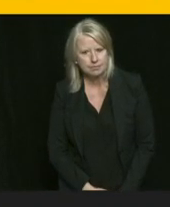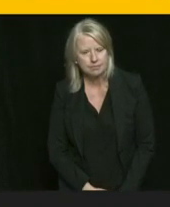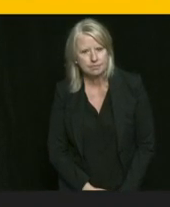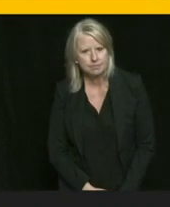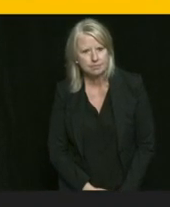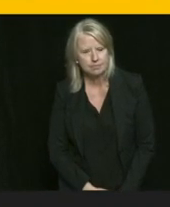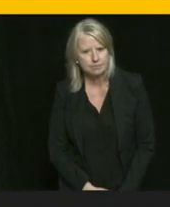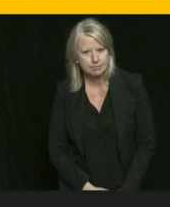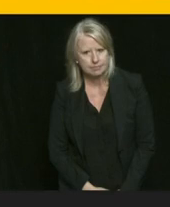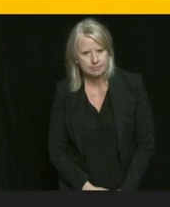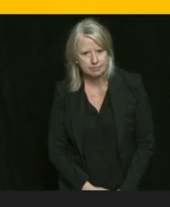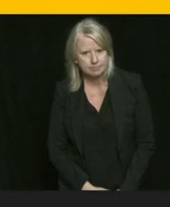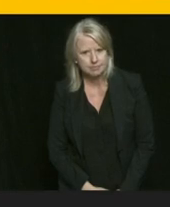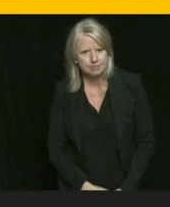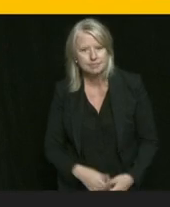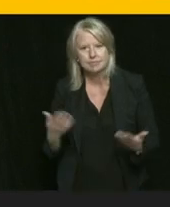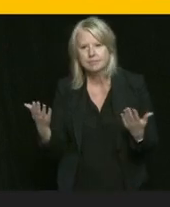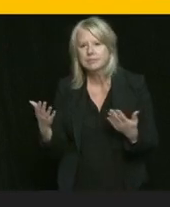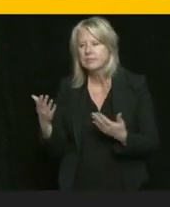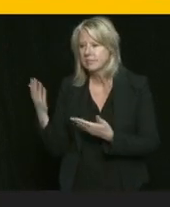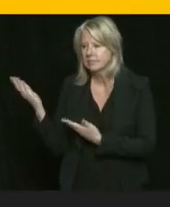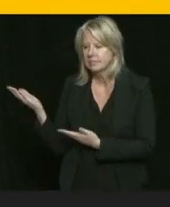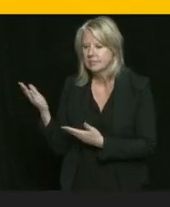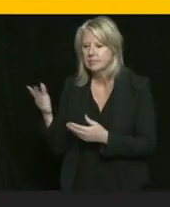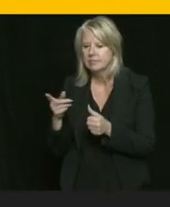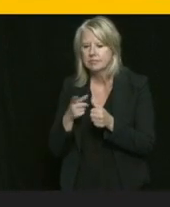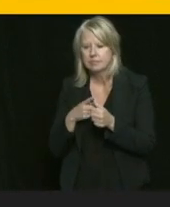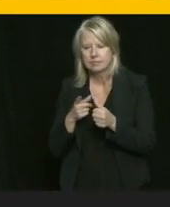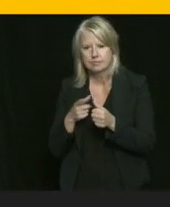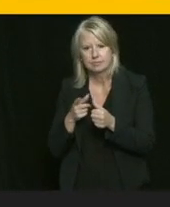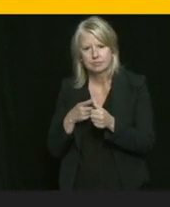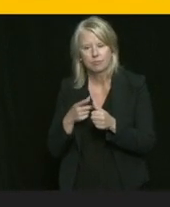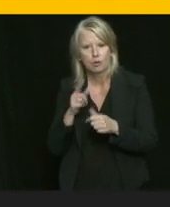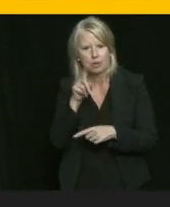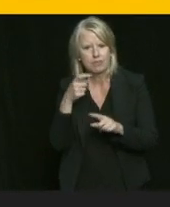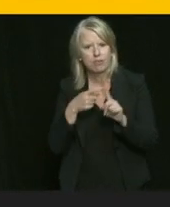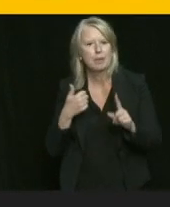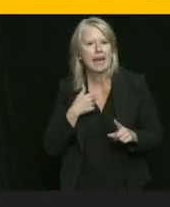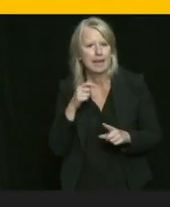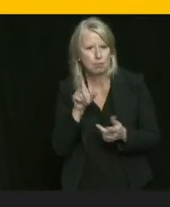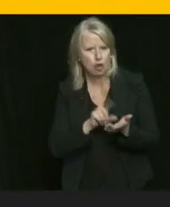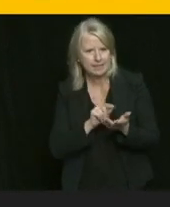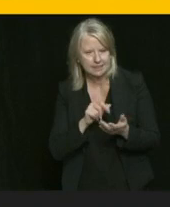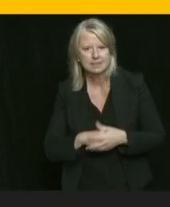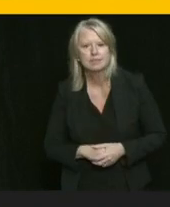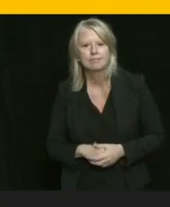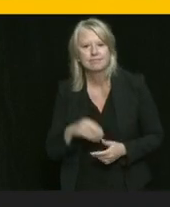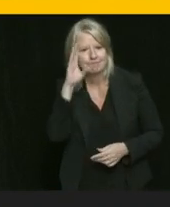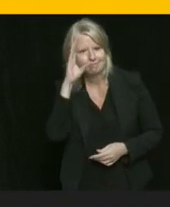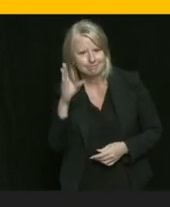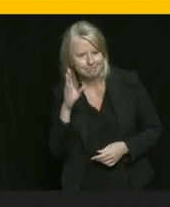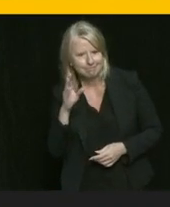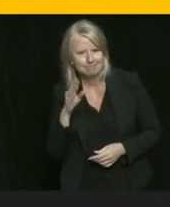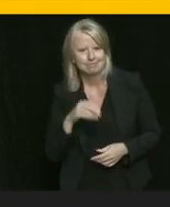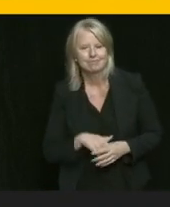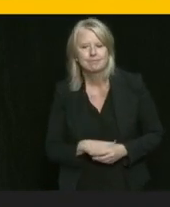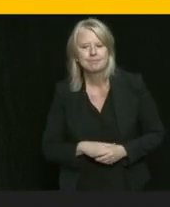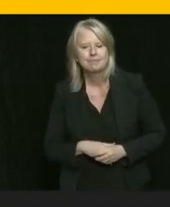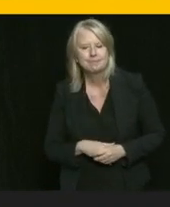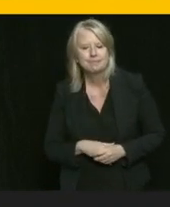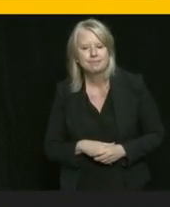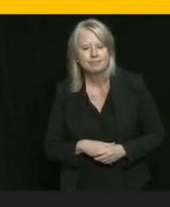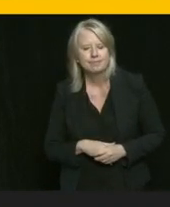la presse canadienne. First question from Lina Dib, from the Canadian Press. Hello, Mr. Trudeau. I would like to speak to you